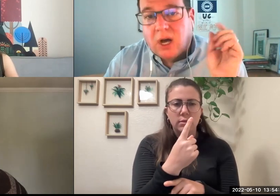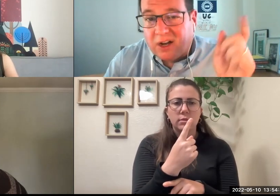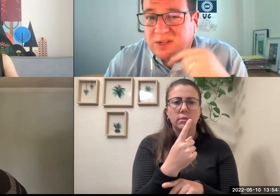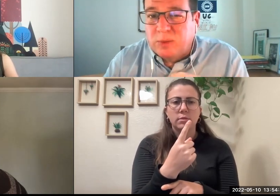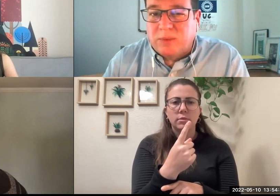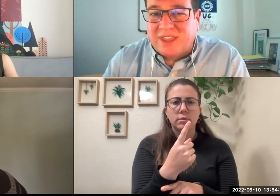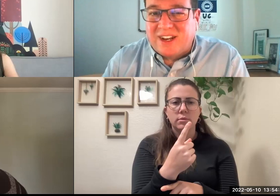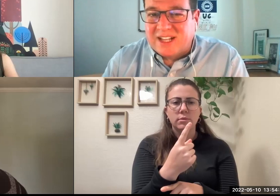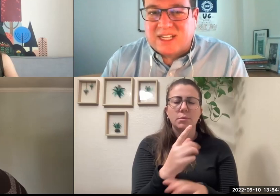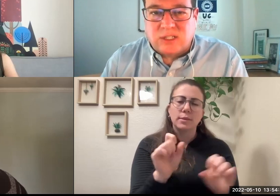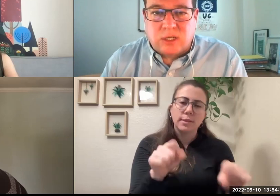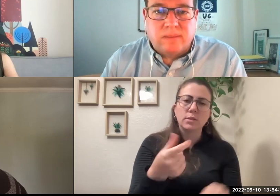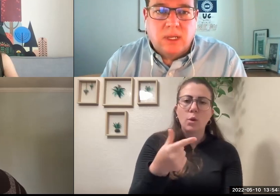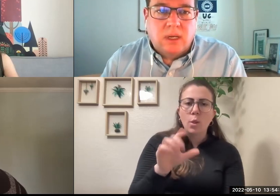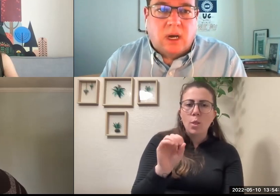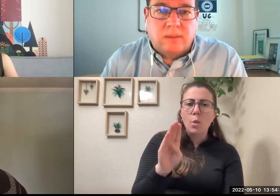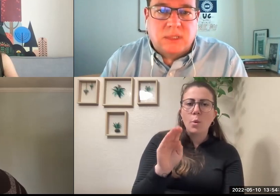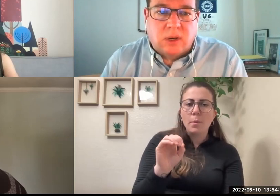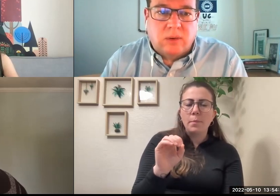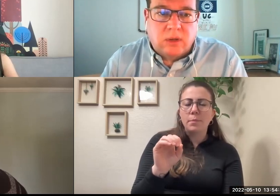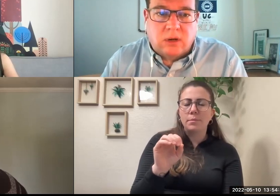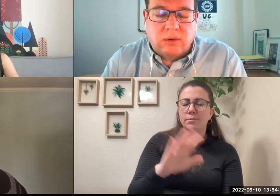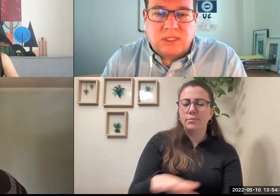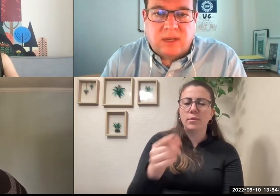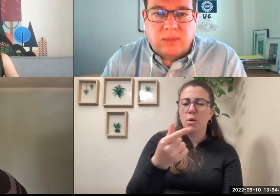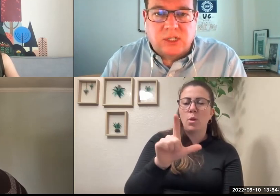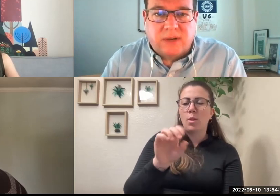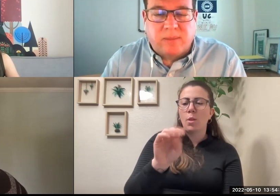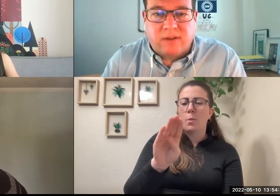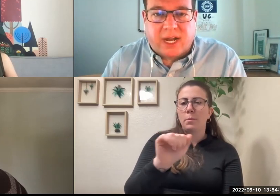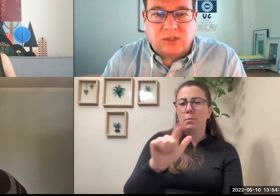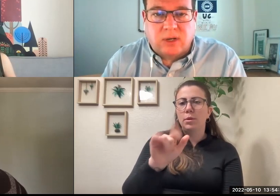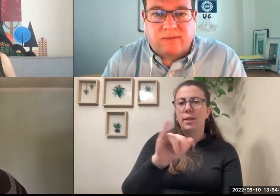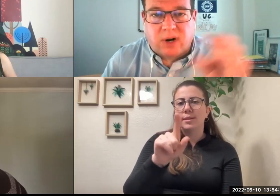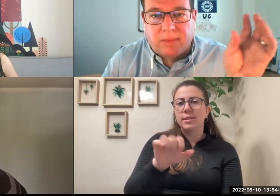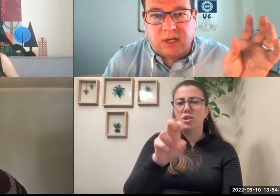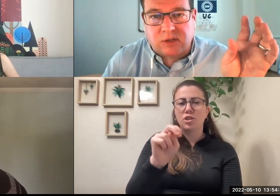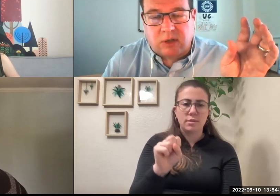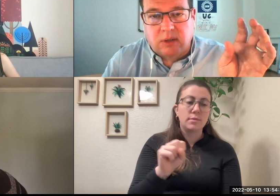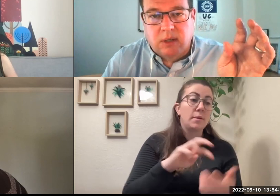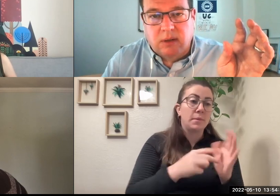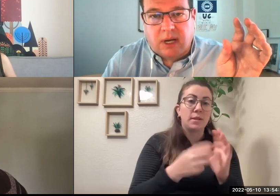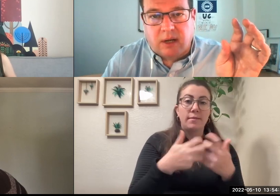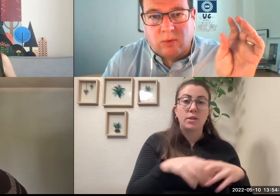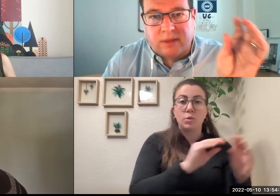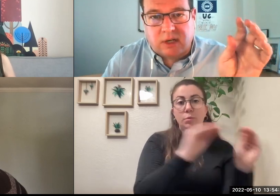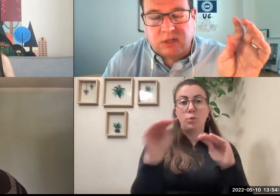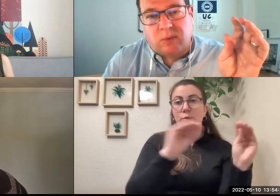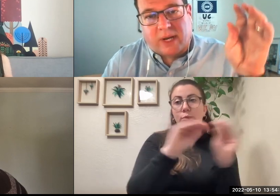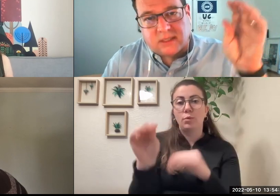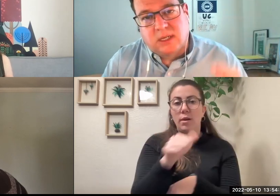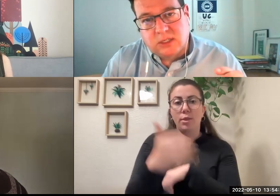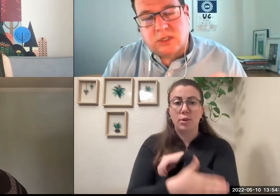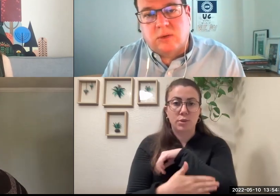globalization. Also movement within the United States too. You see a shift of manufacturing from the industrial north, the